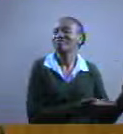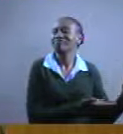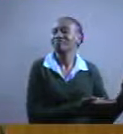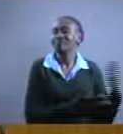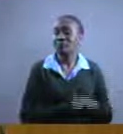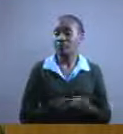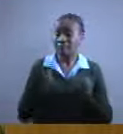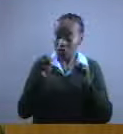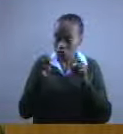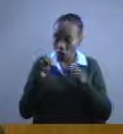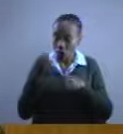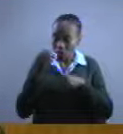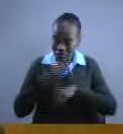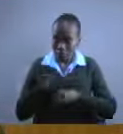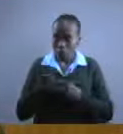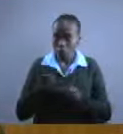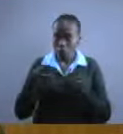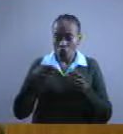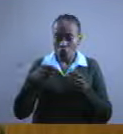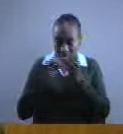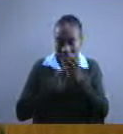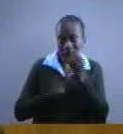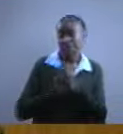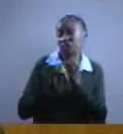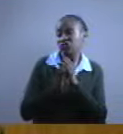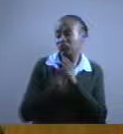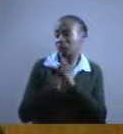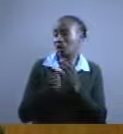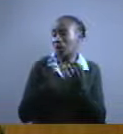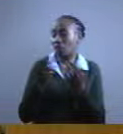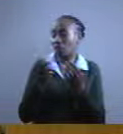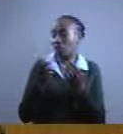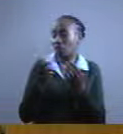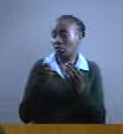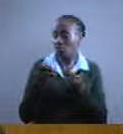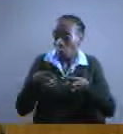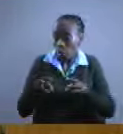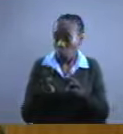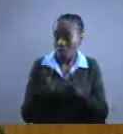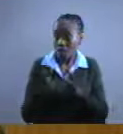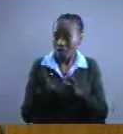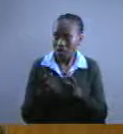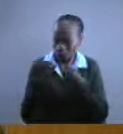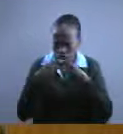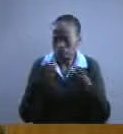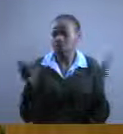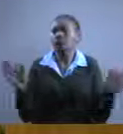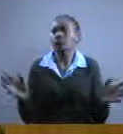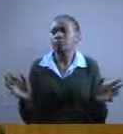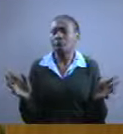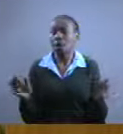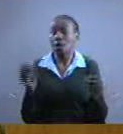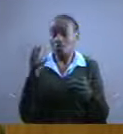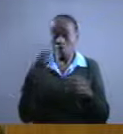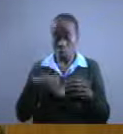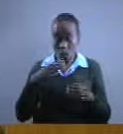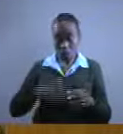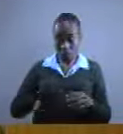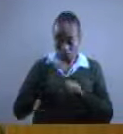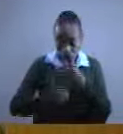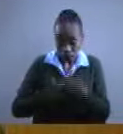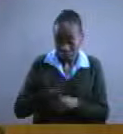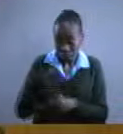providing tax relief of shipping companies be introduced. In order to qualify for this relief, the company at